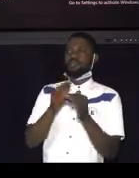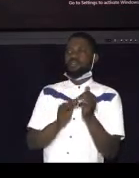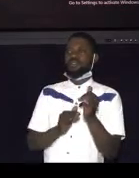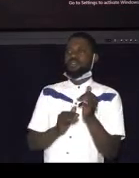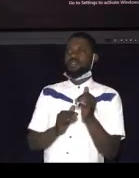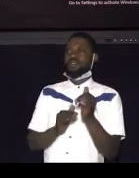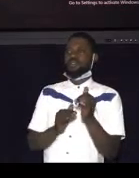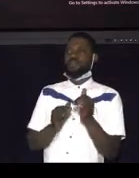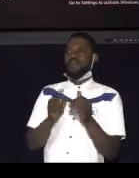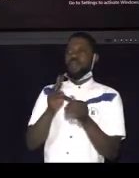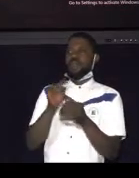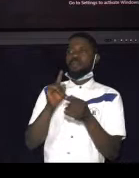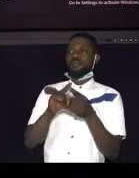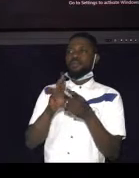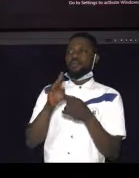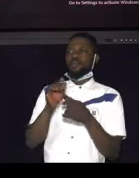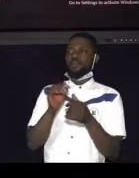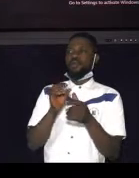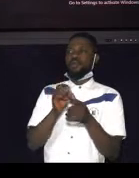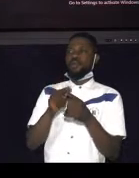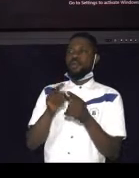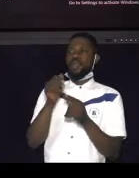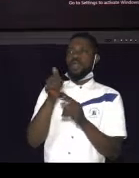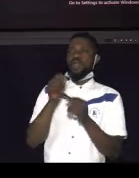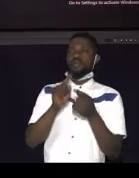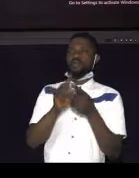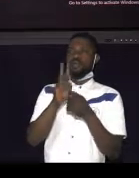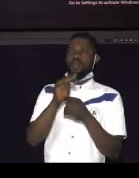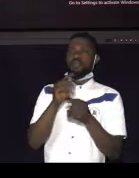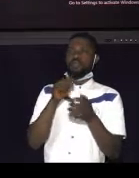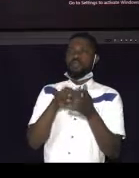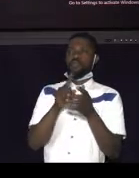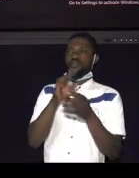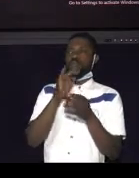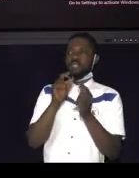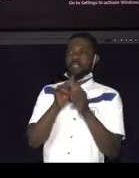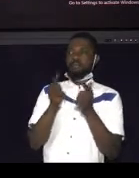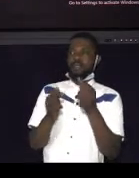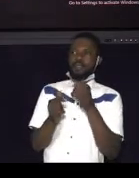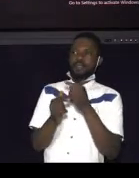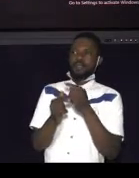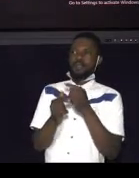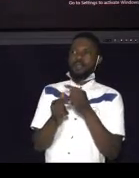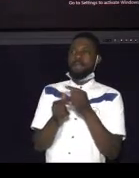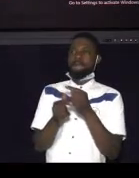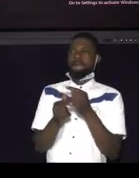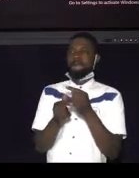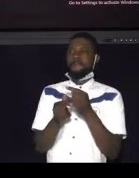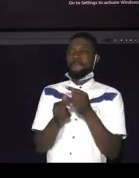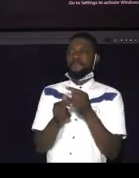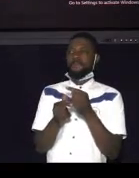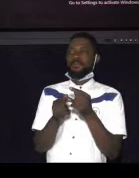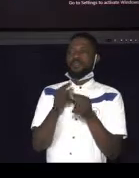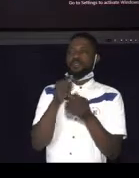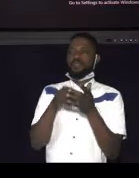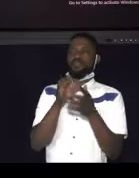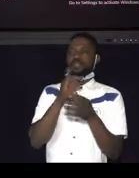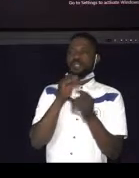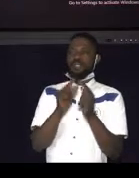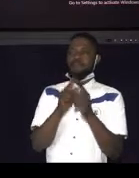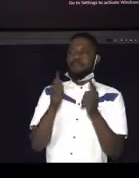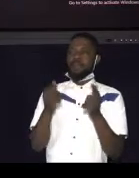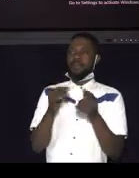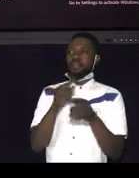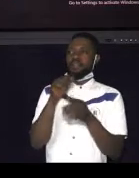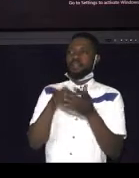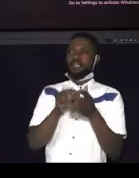or M to B or A to M. This one is bigger than this, and this O1 is bigger than AOB. So this